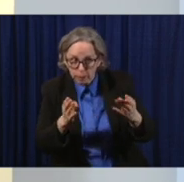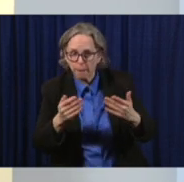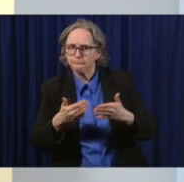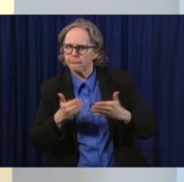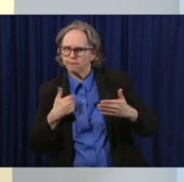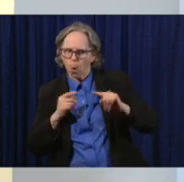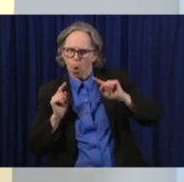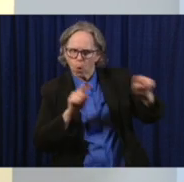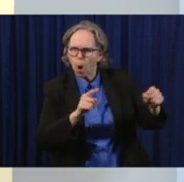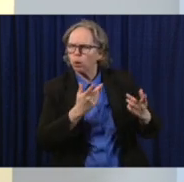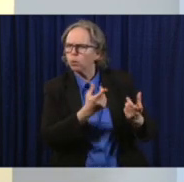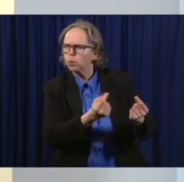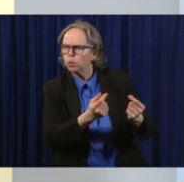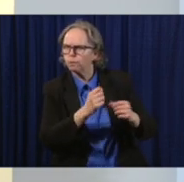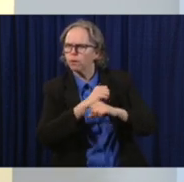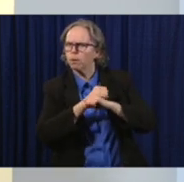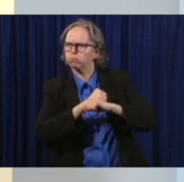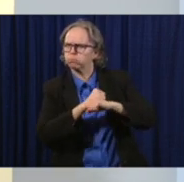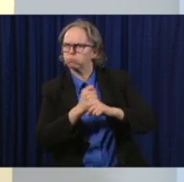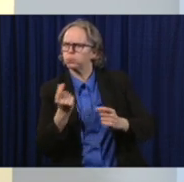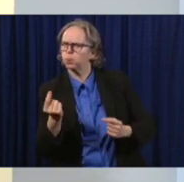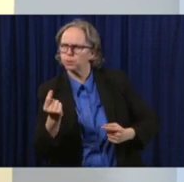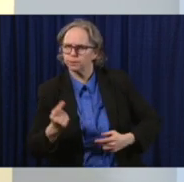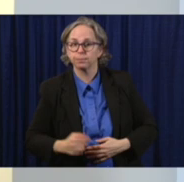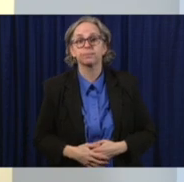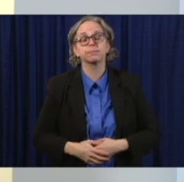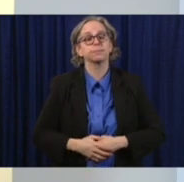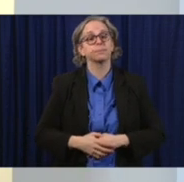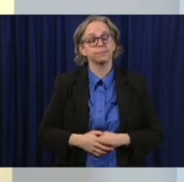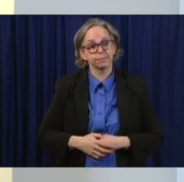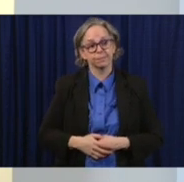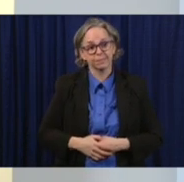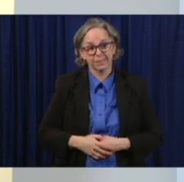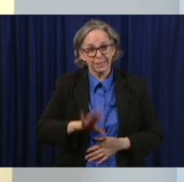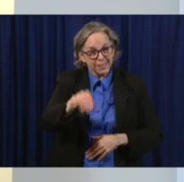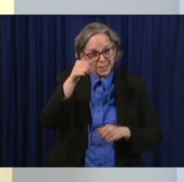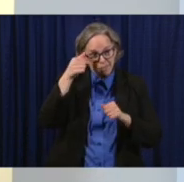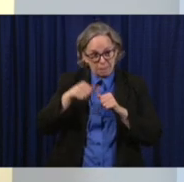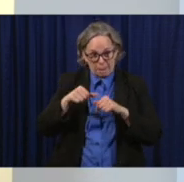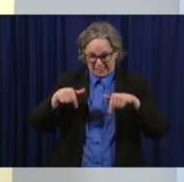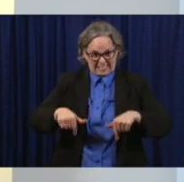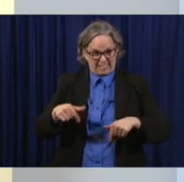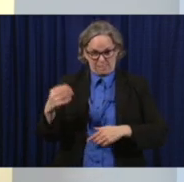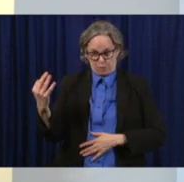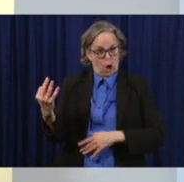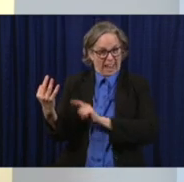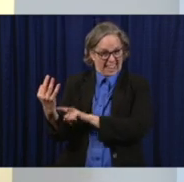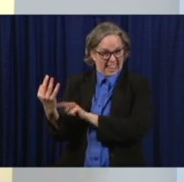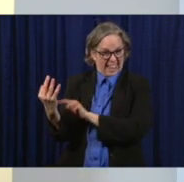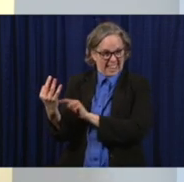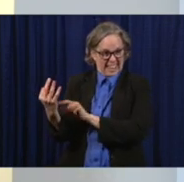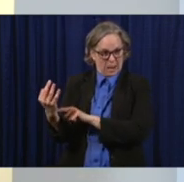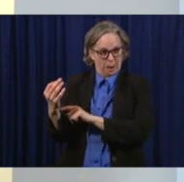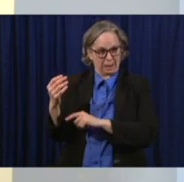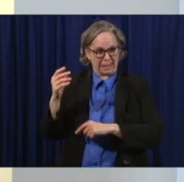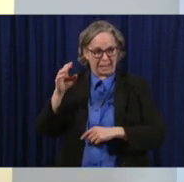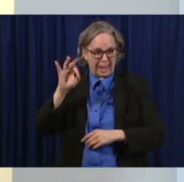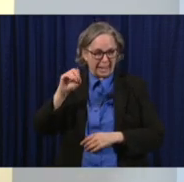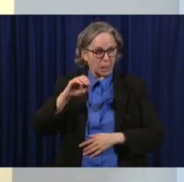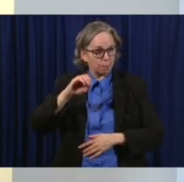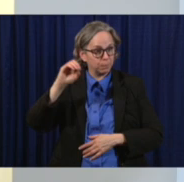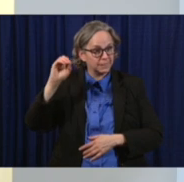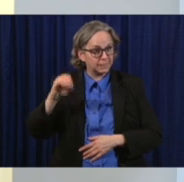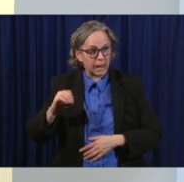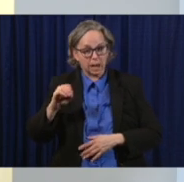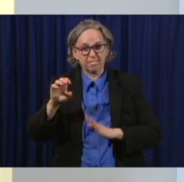once we get to Friday, around 90%+ of the Ohio economy will be open. And I want to reiterate, again,